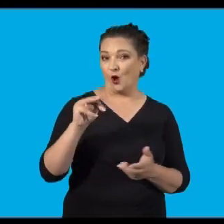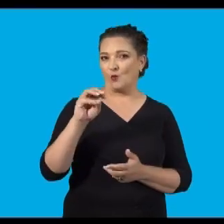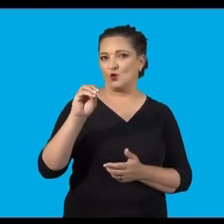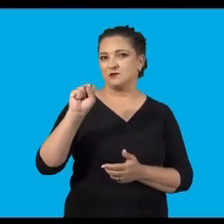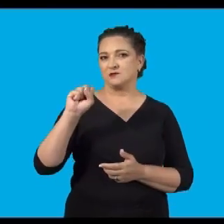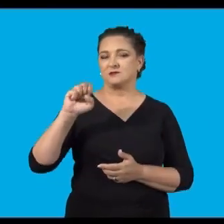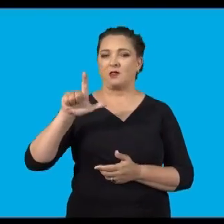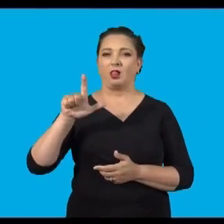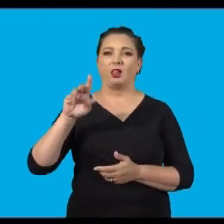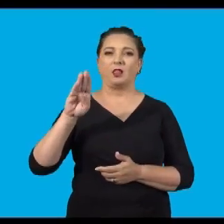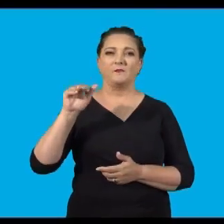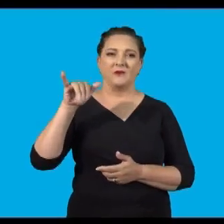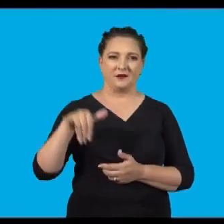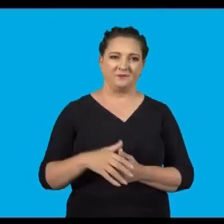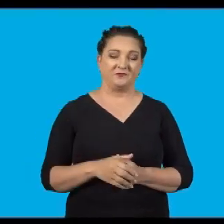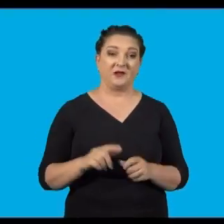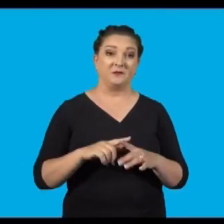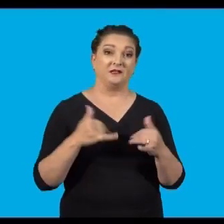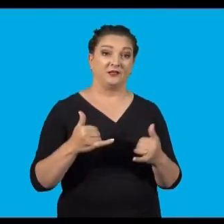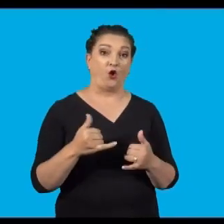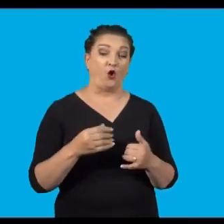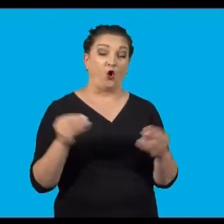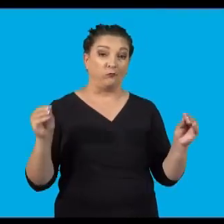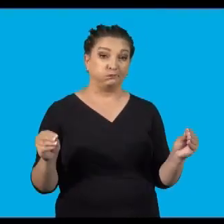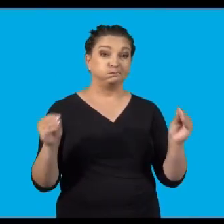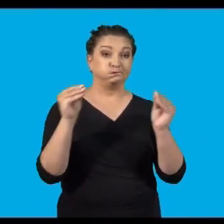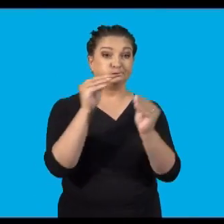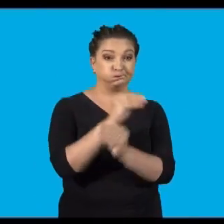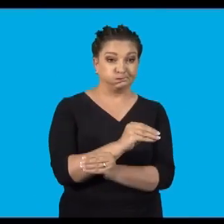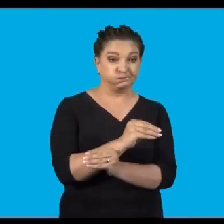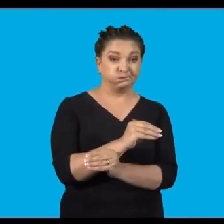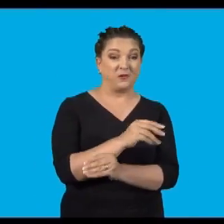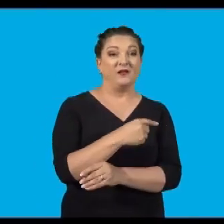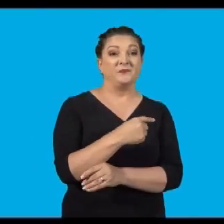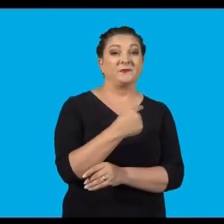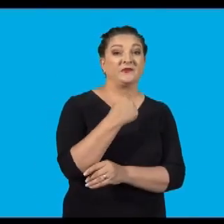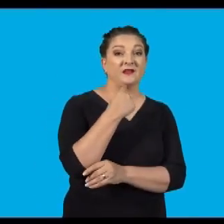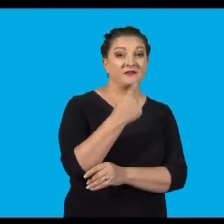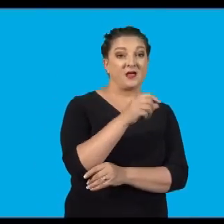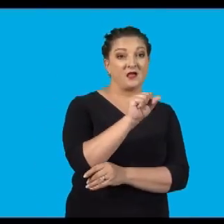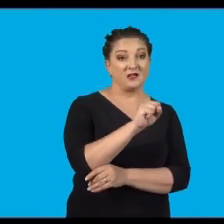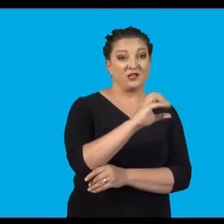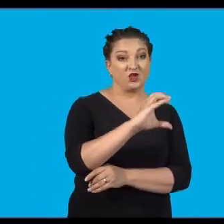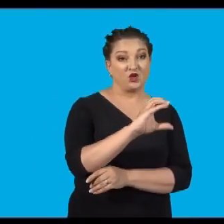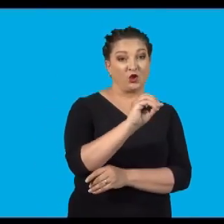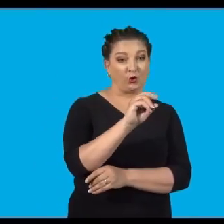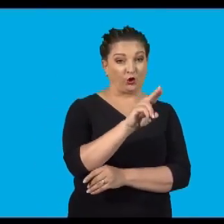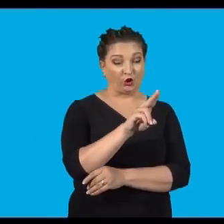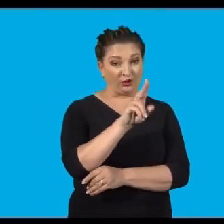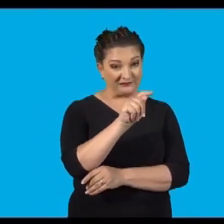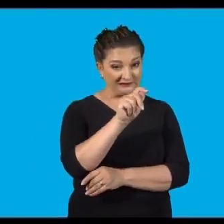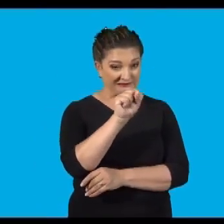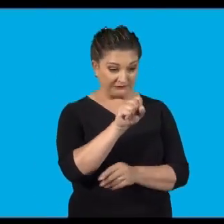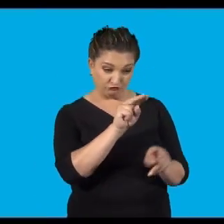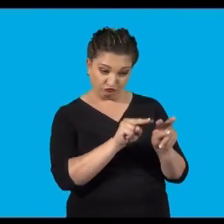see our object of the sentence is moved, right? So the scouts, there we go,